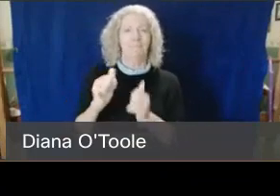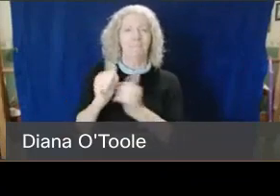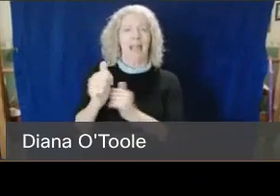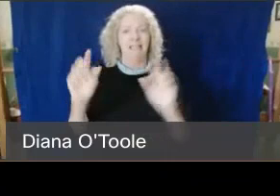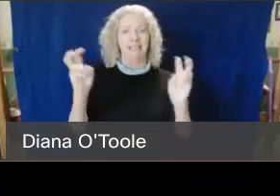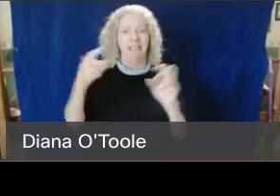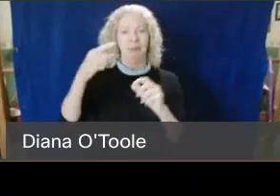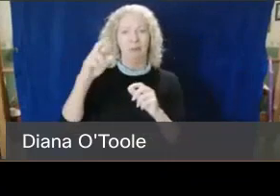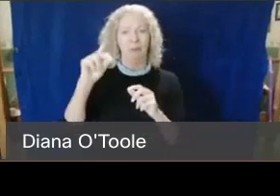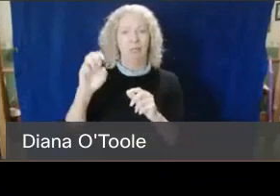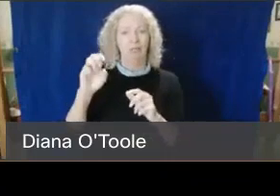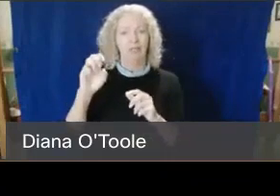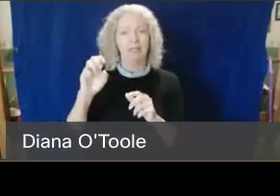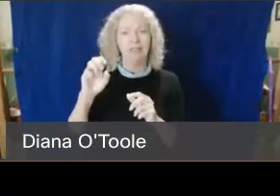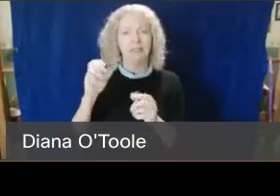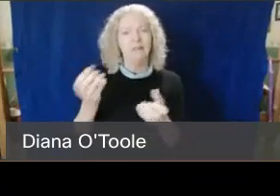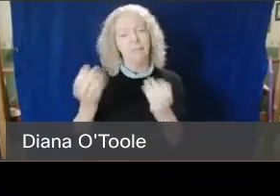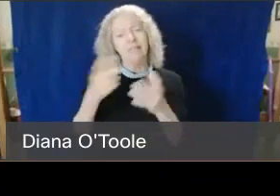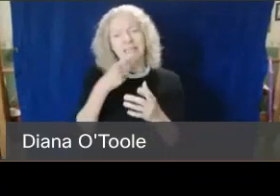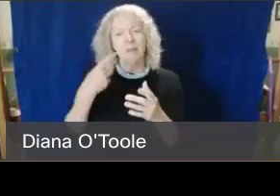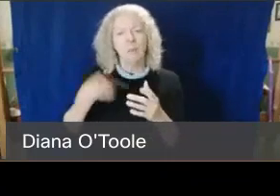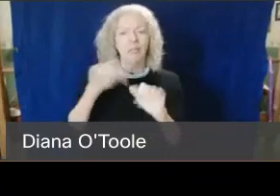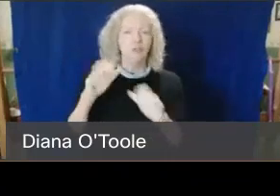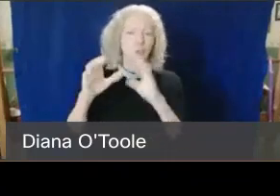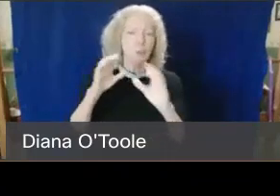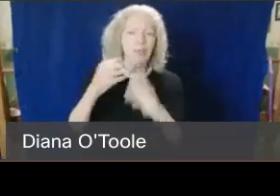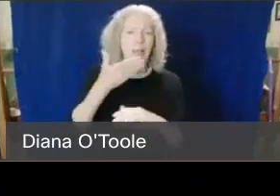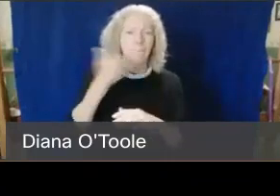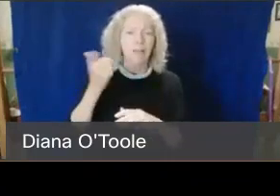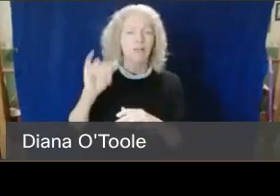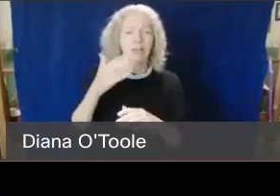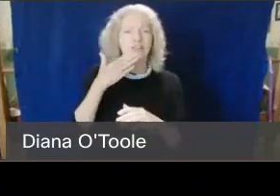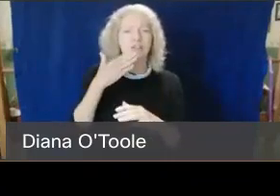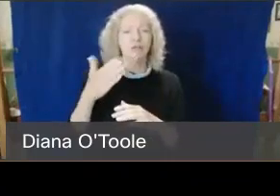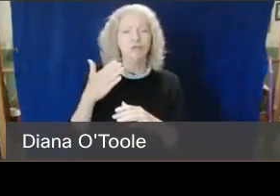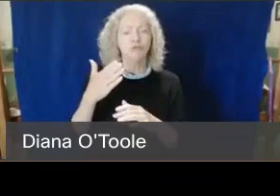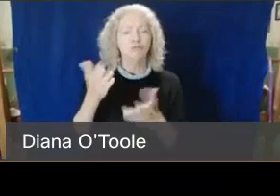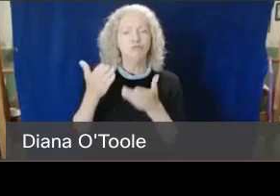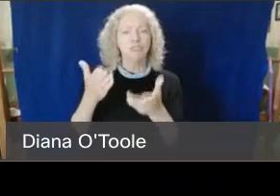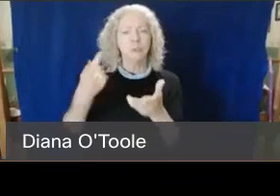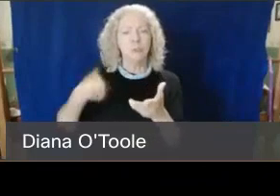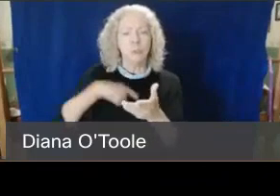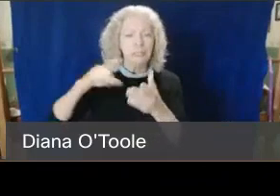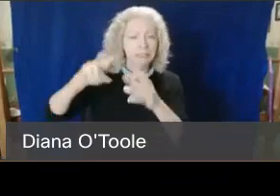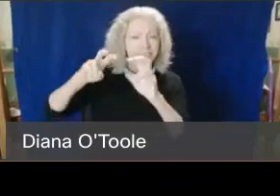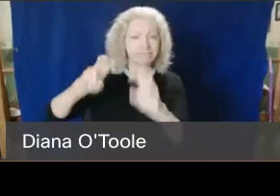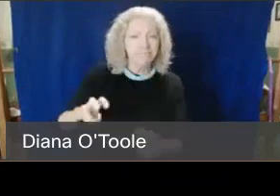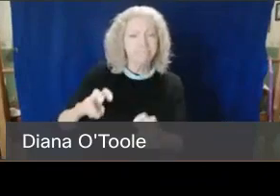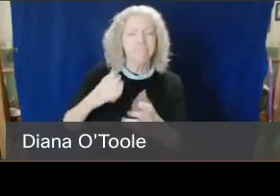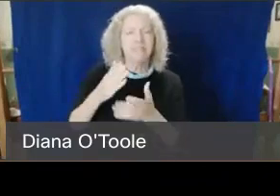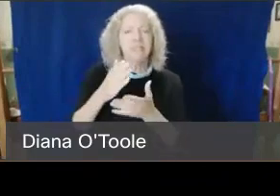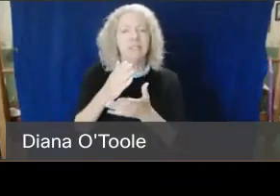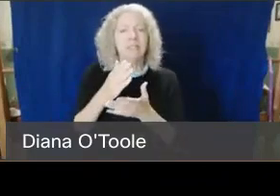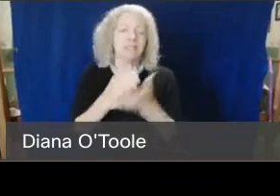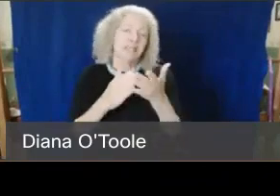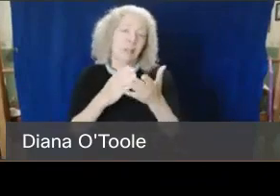better, and that was a really challenging suggestion, and we tried to dig into it. For some, communicate better meant more communication.